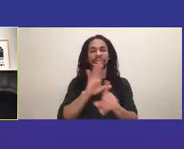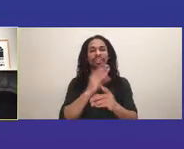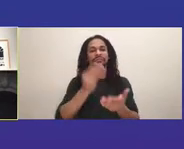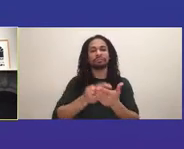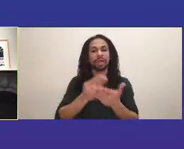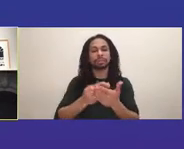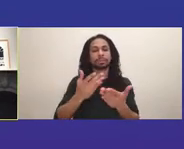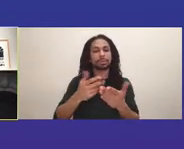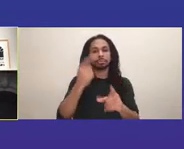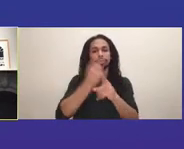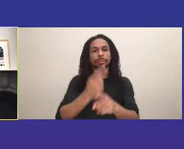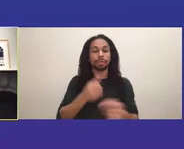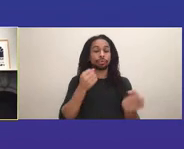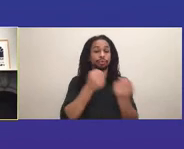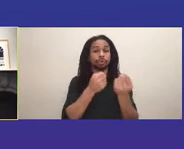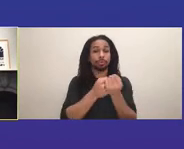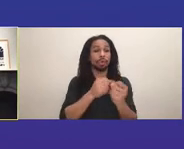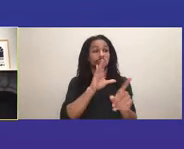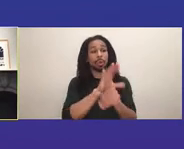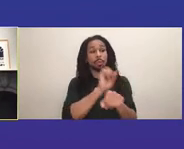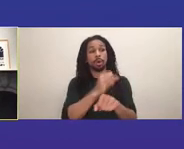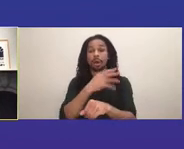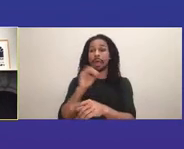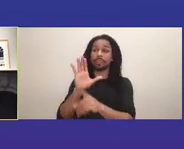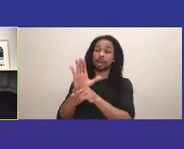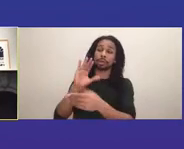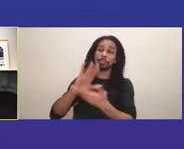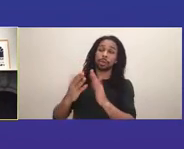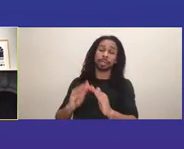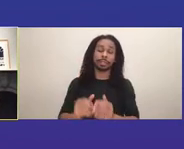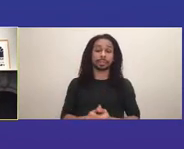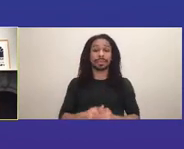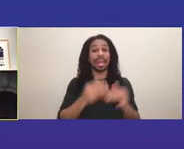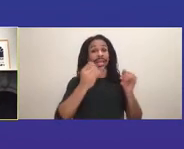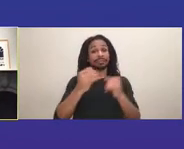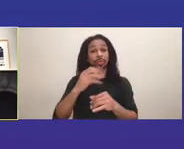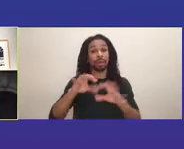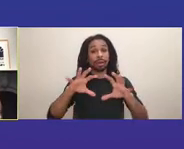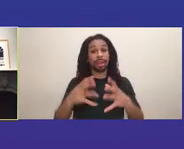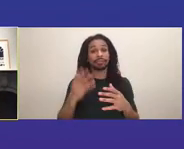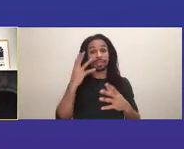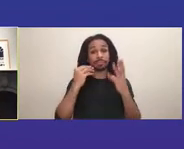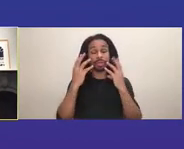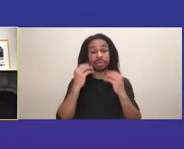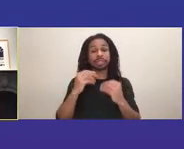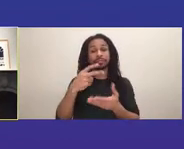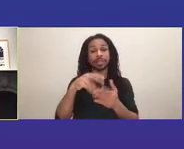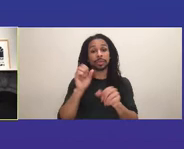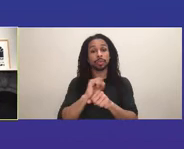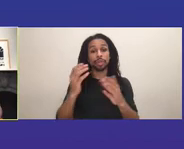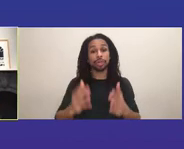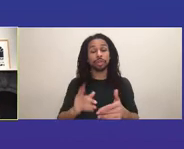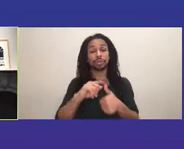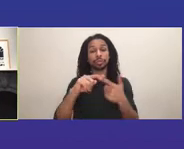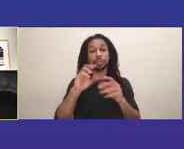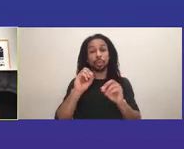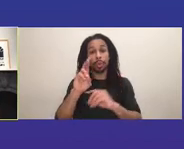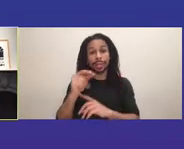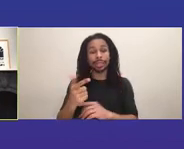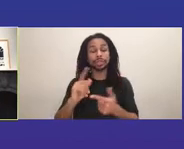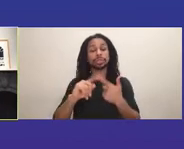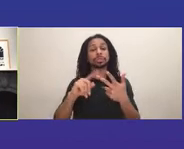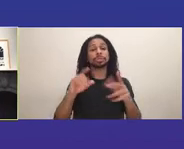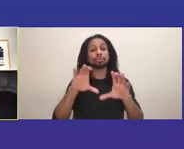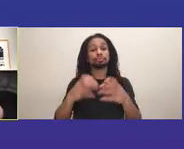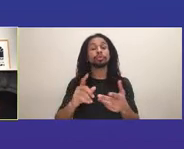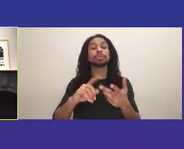their work and their communities. The individual and collective experiences of dance workers, organizations, and groups